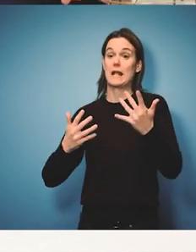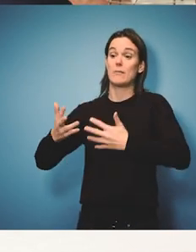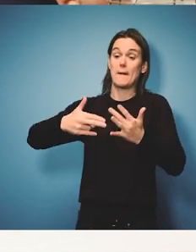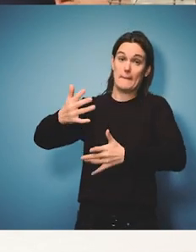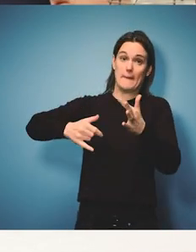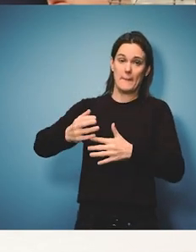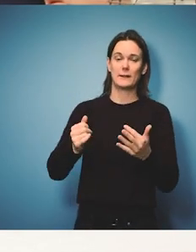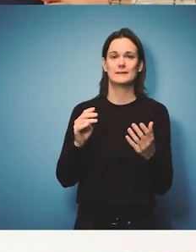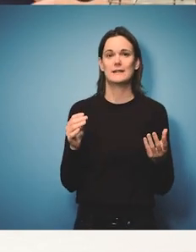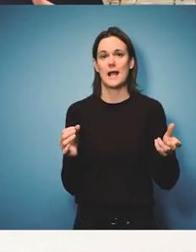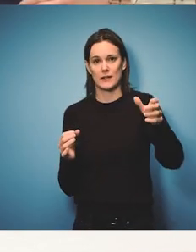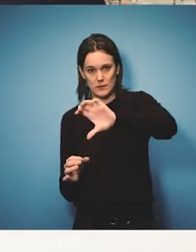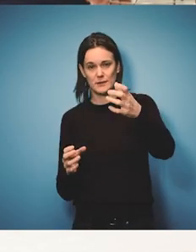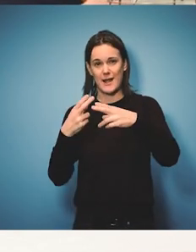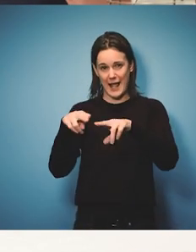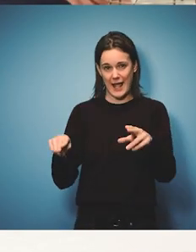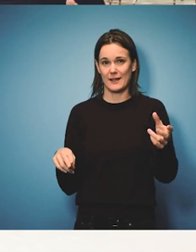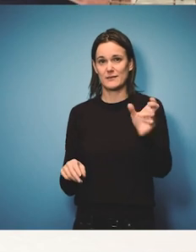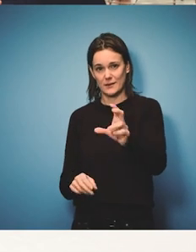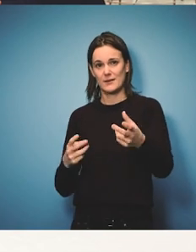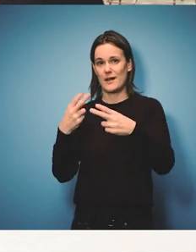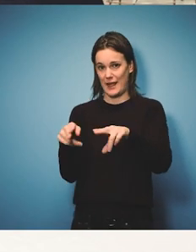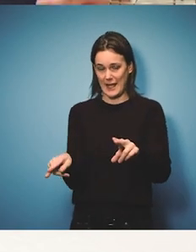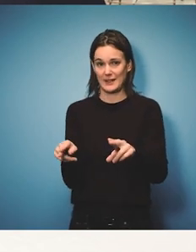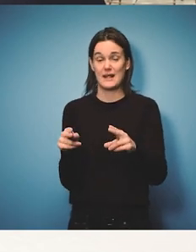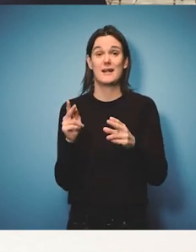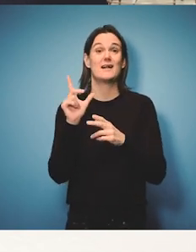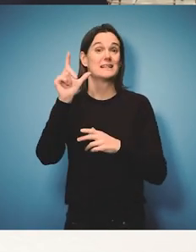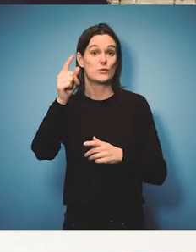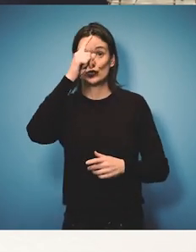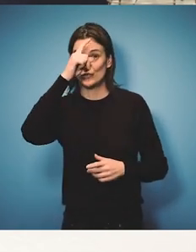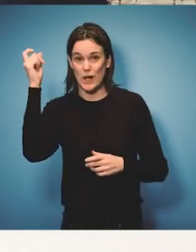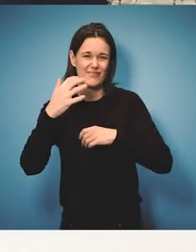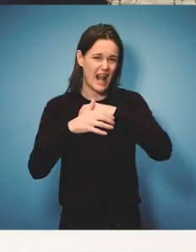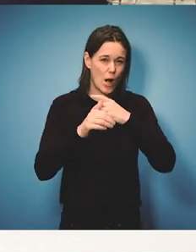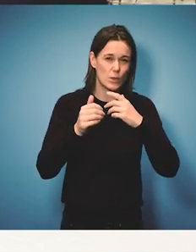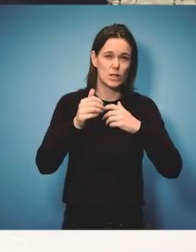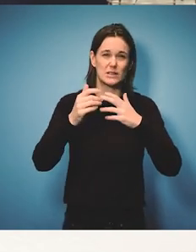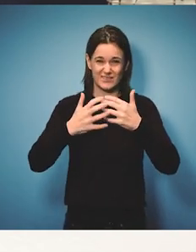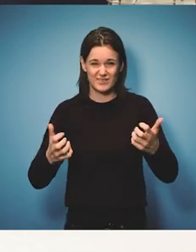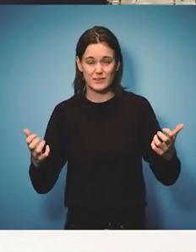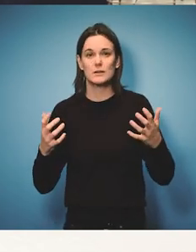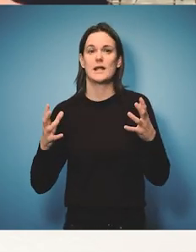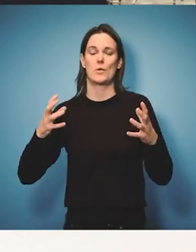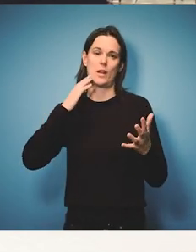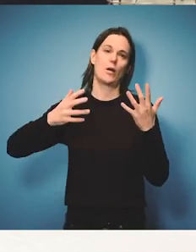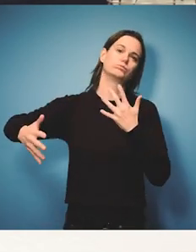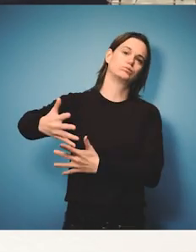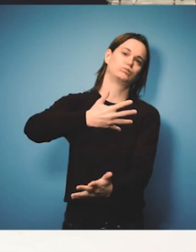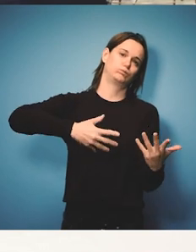That's okay at this point. We still just want to incorporate the egg slowly. When we add the dry ingredients back in,